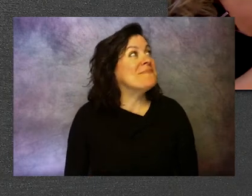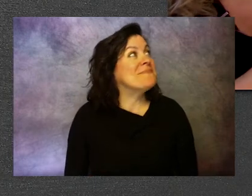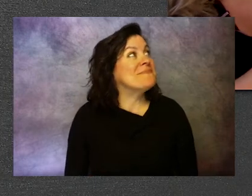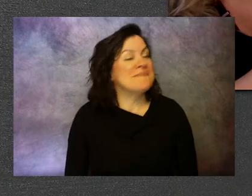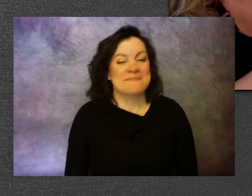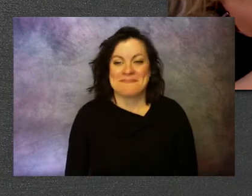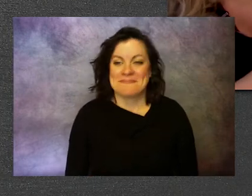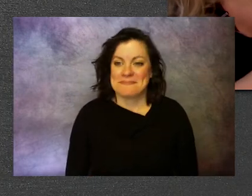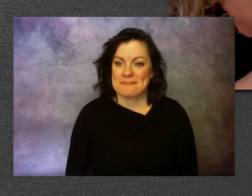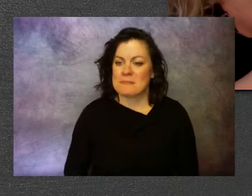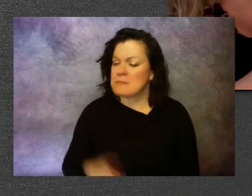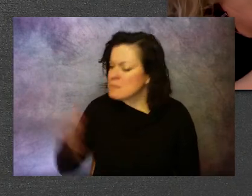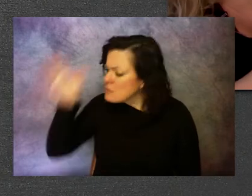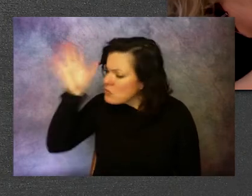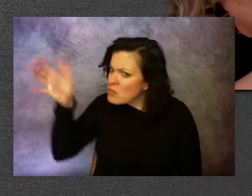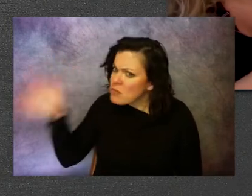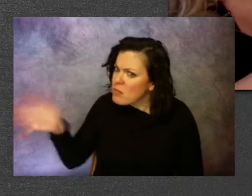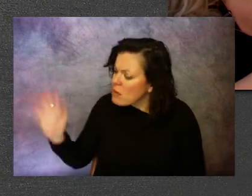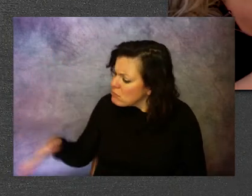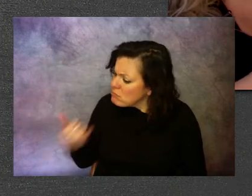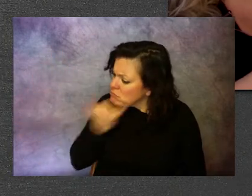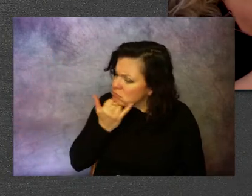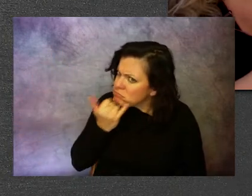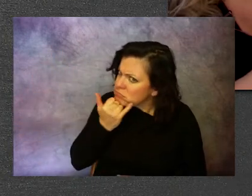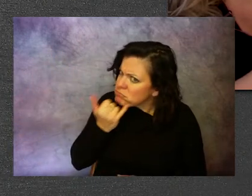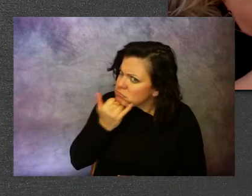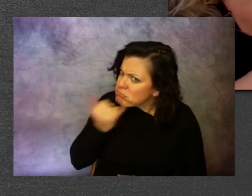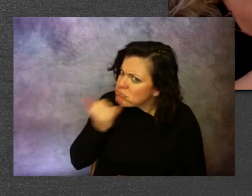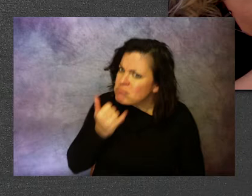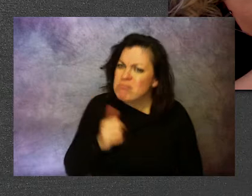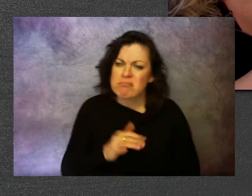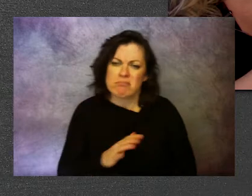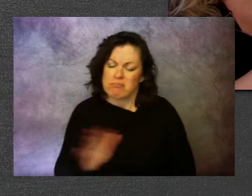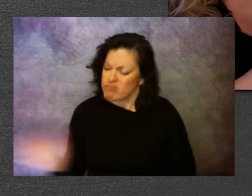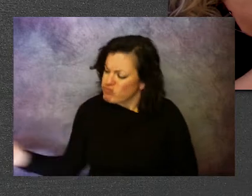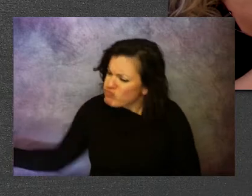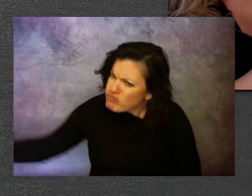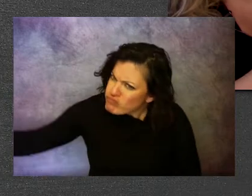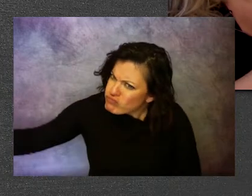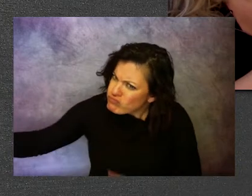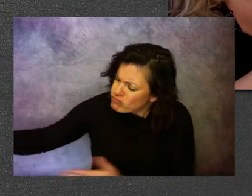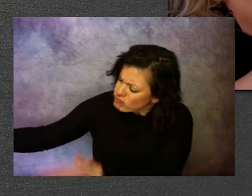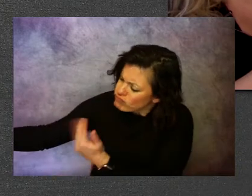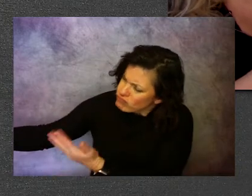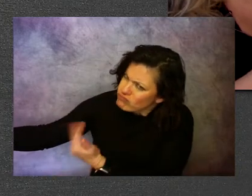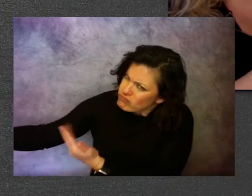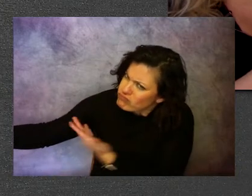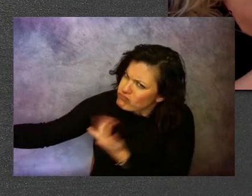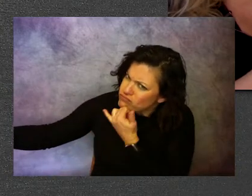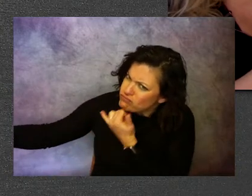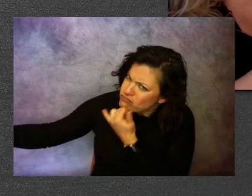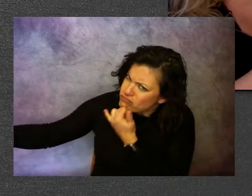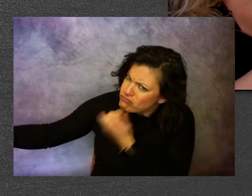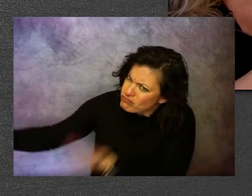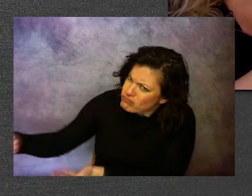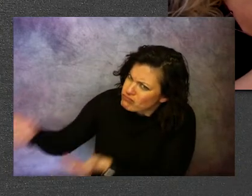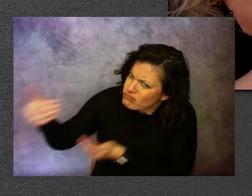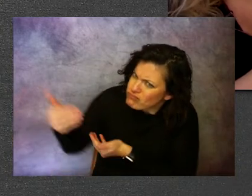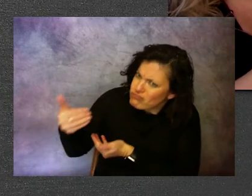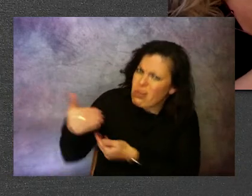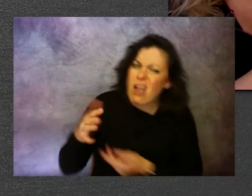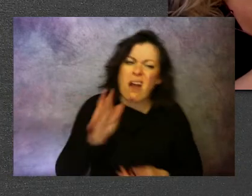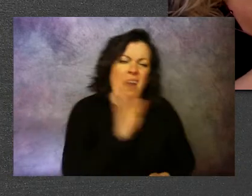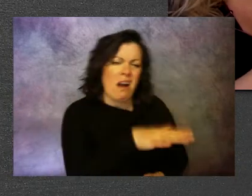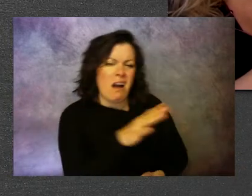"Tusk, tusk," said Grandpa. He put his flipper around Wilbur's shoulders and helped him up onto the ice